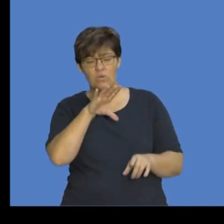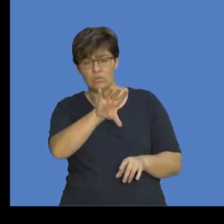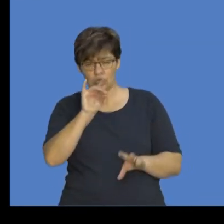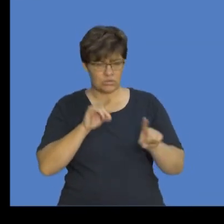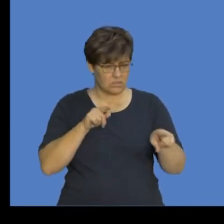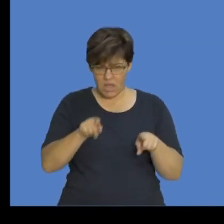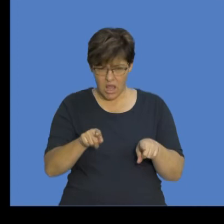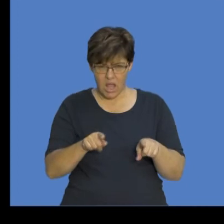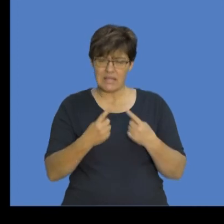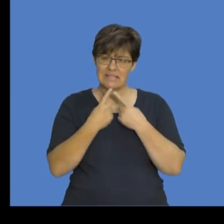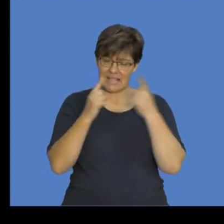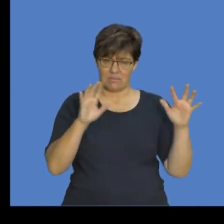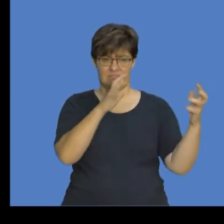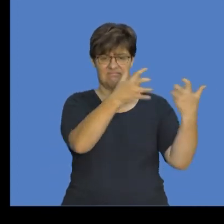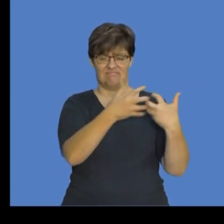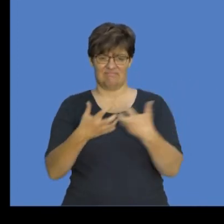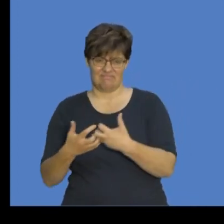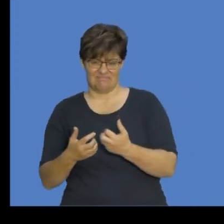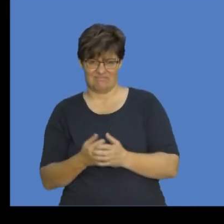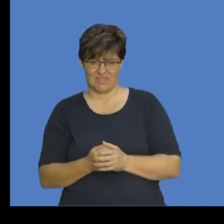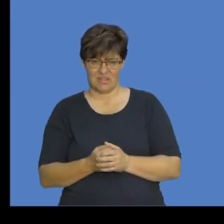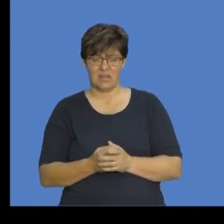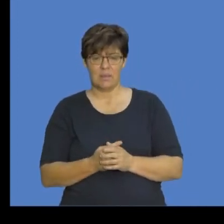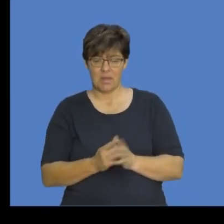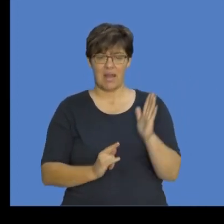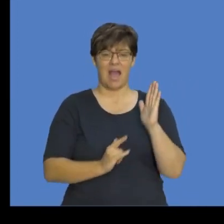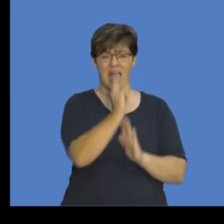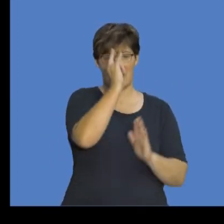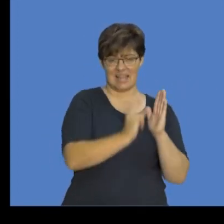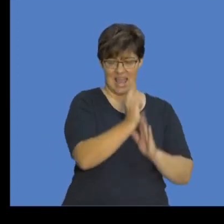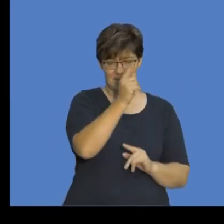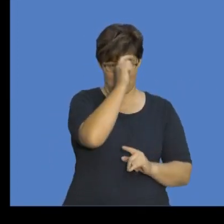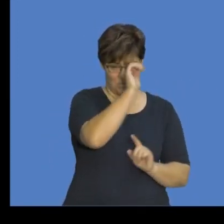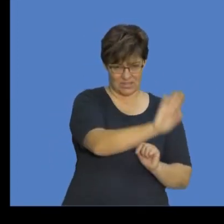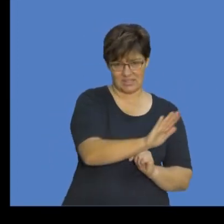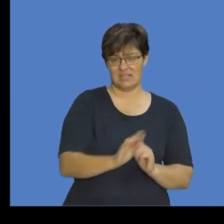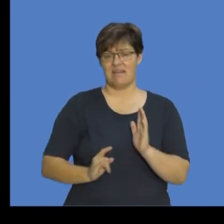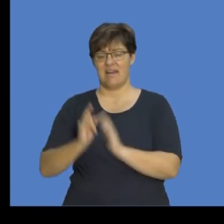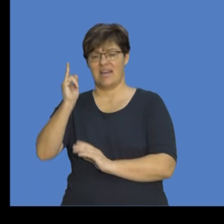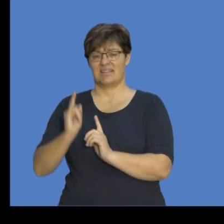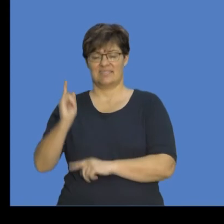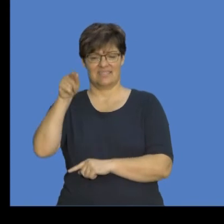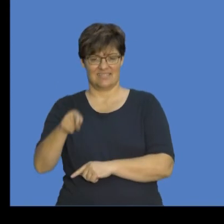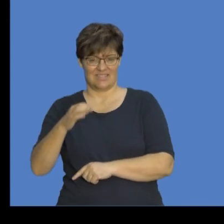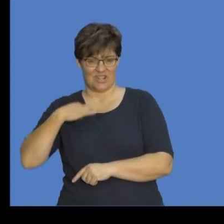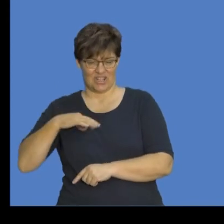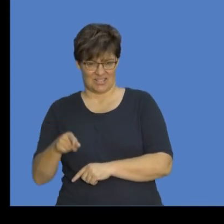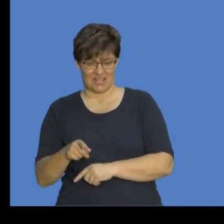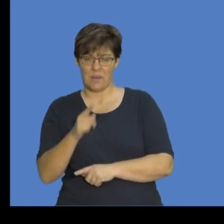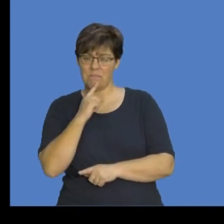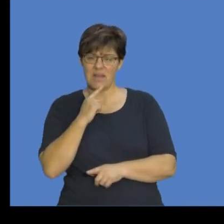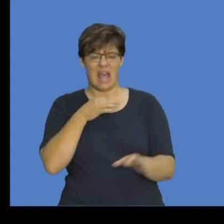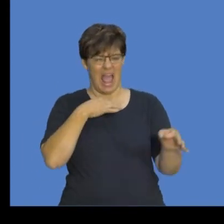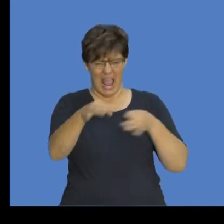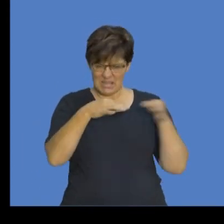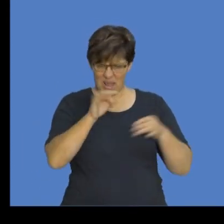choose some correct statements comparing the heights of the boys and girls in this class. And we have to justify our